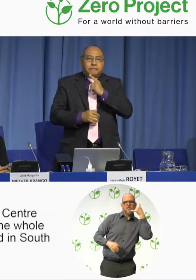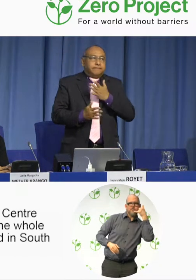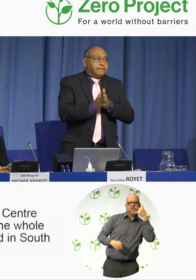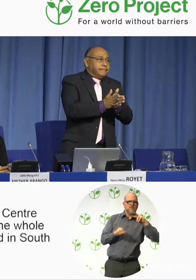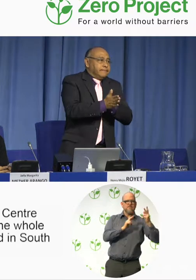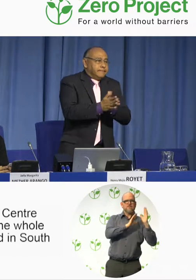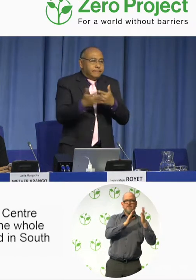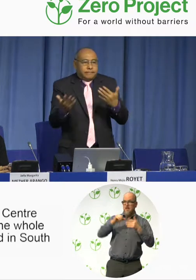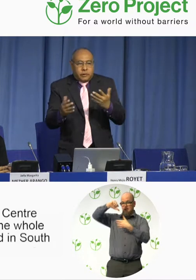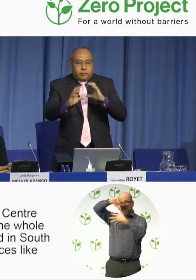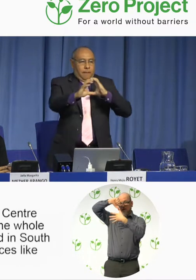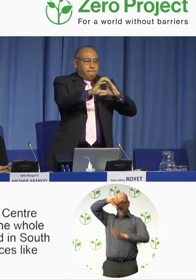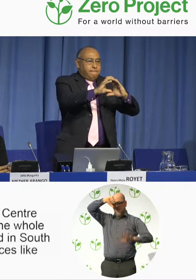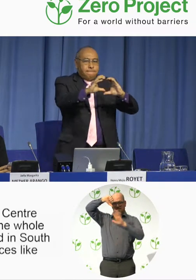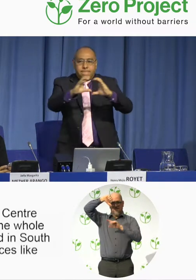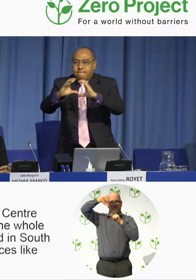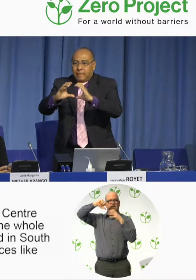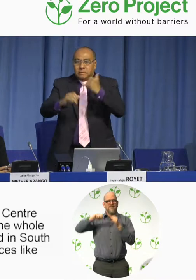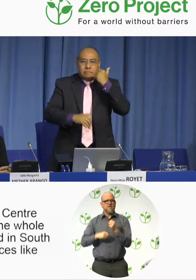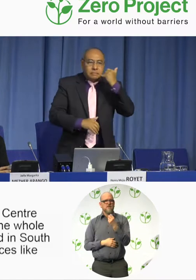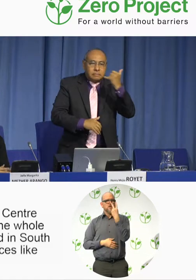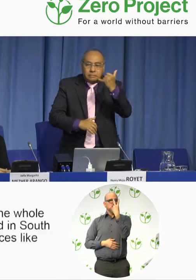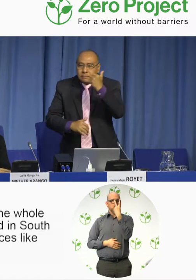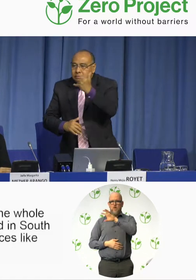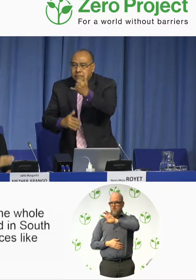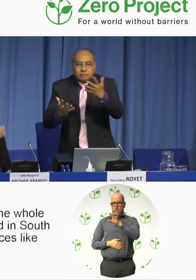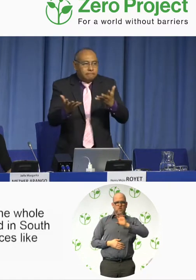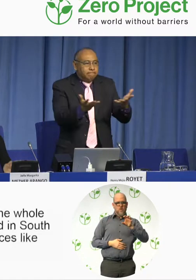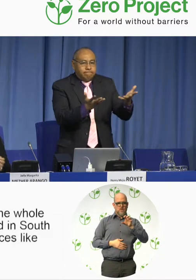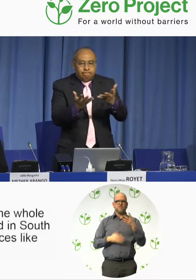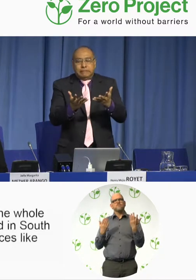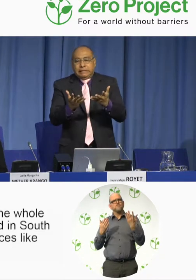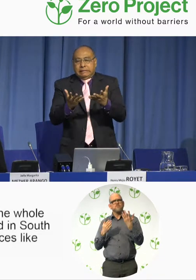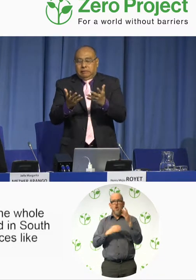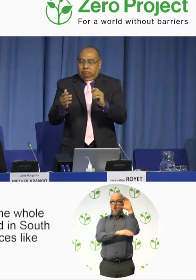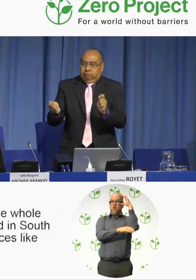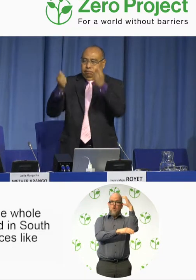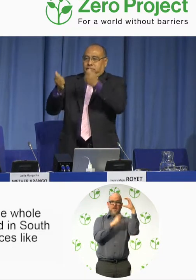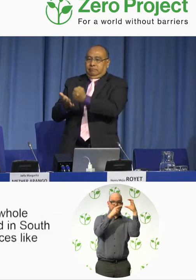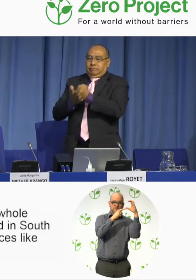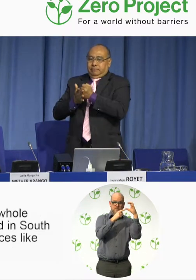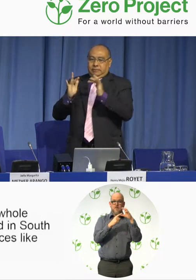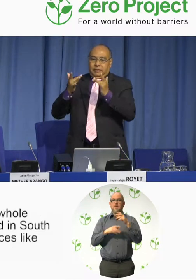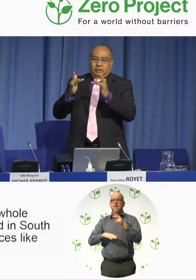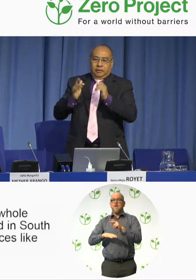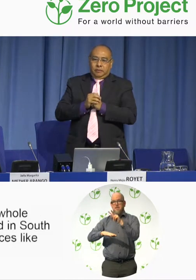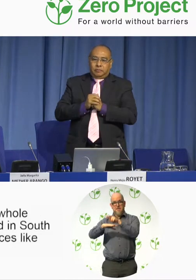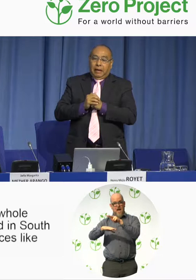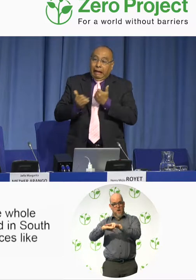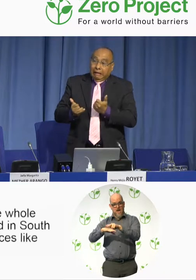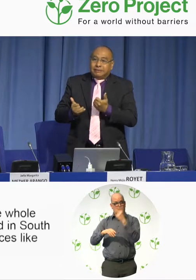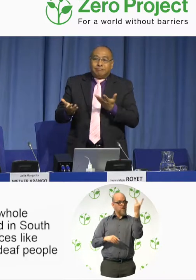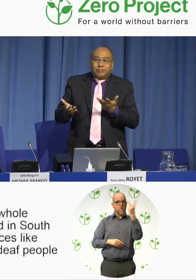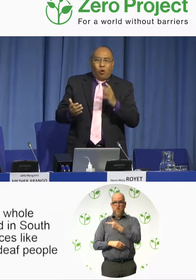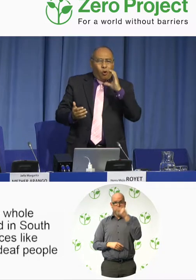two countries who have relay services, like Colombia and Paraguay. But the great problem